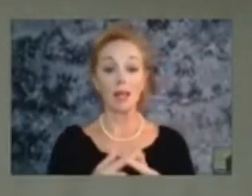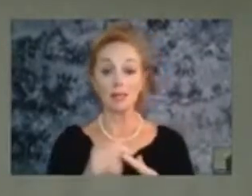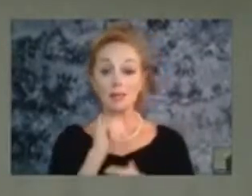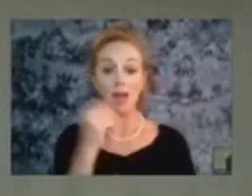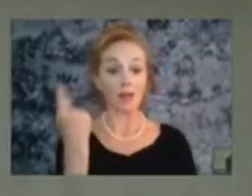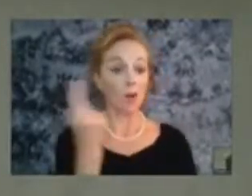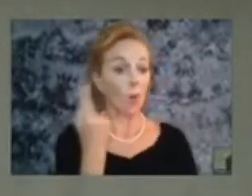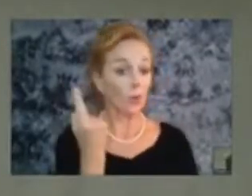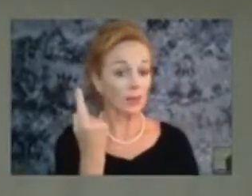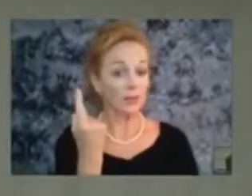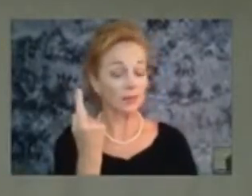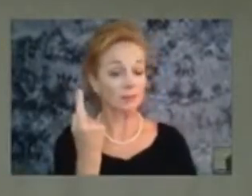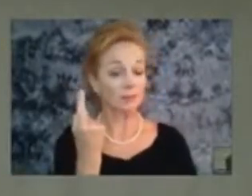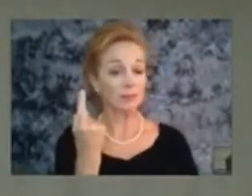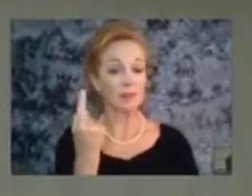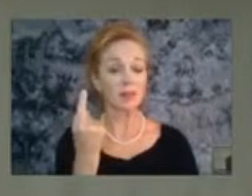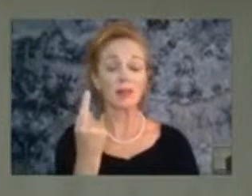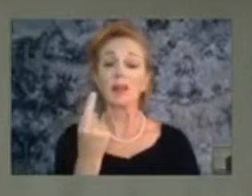necessary.